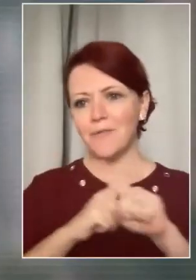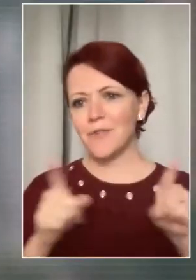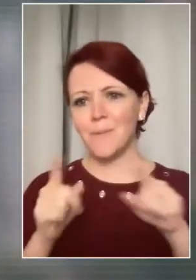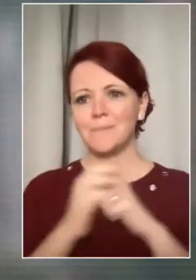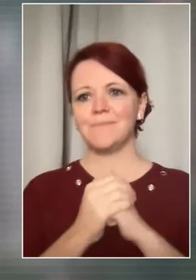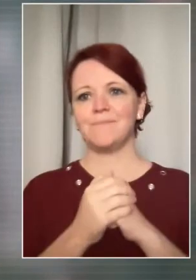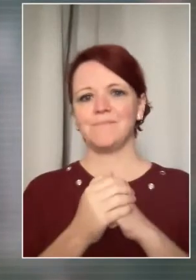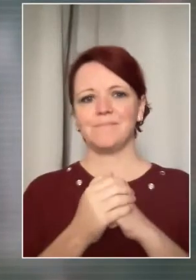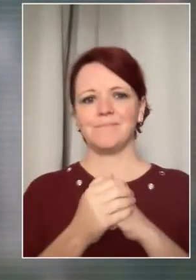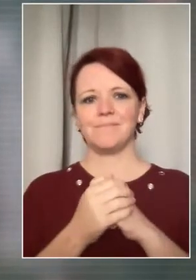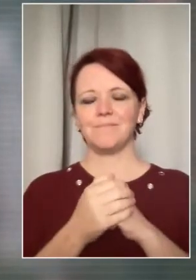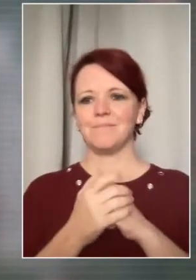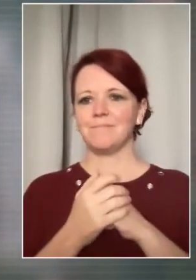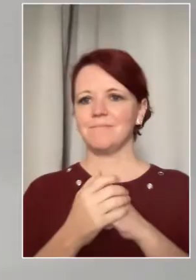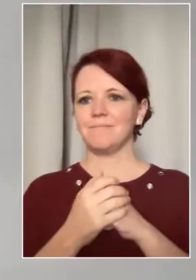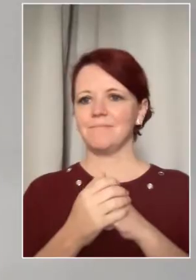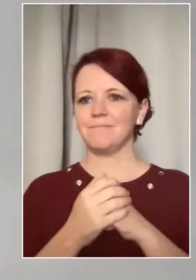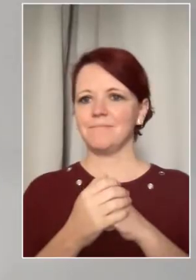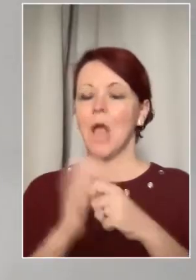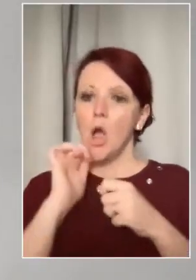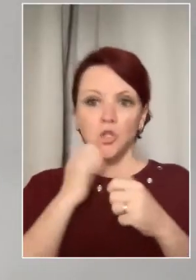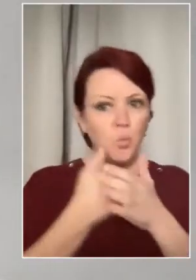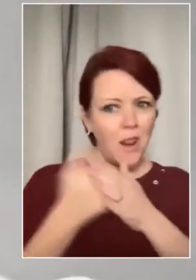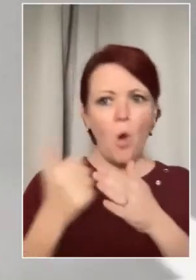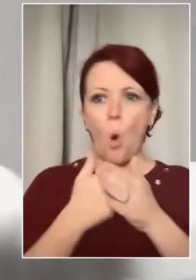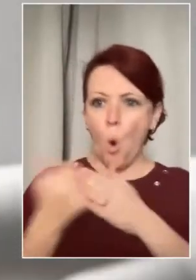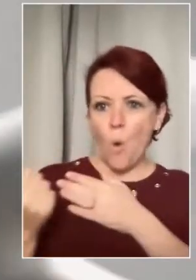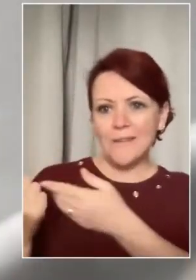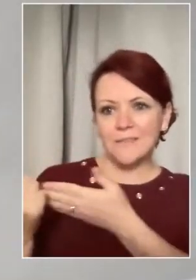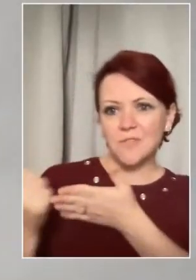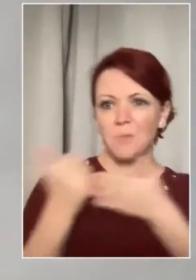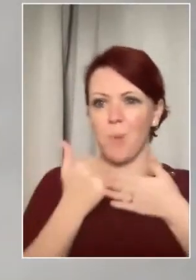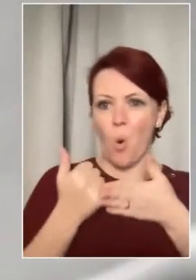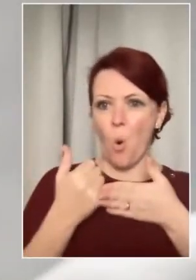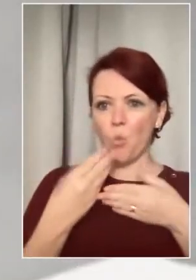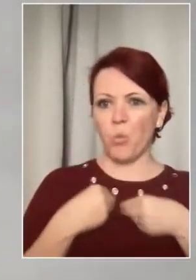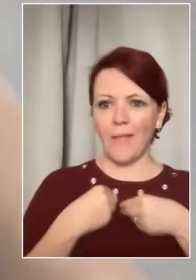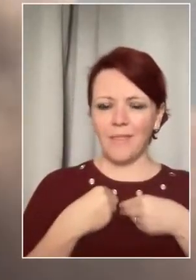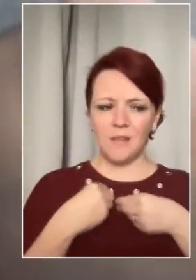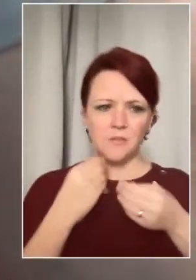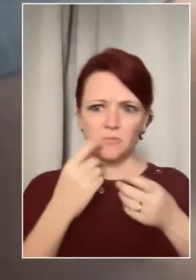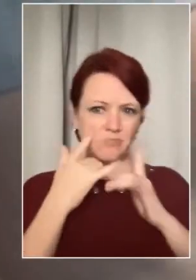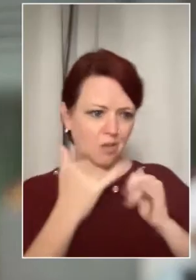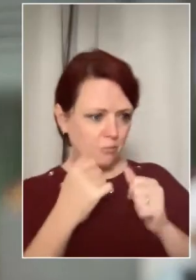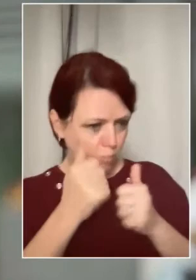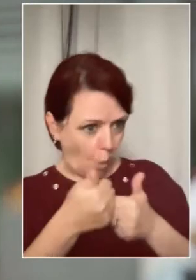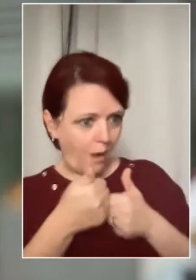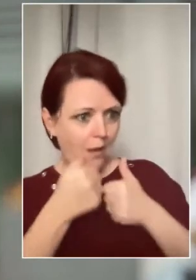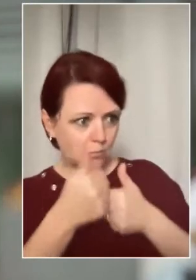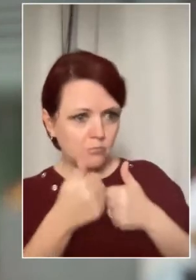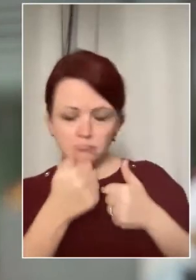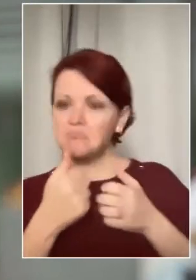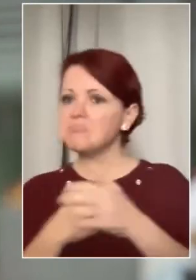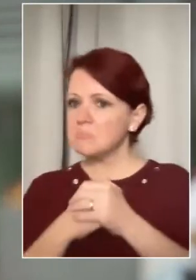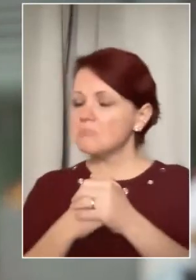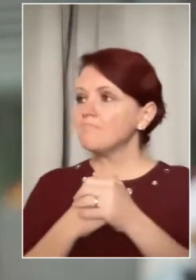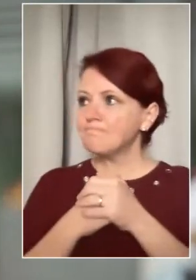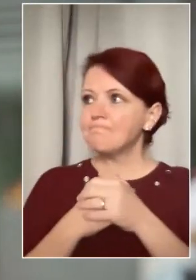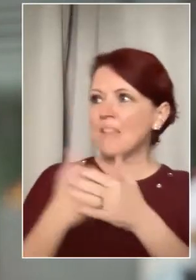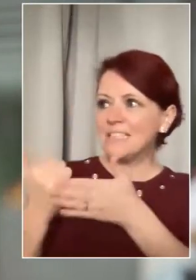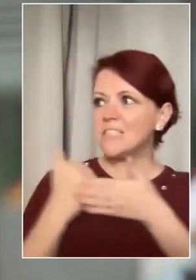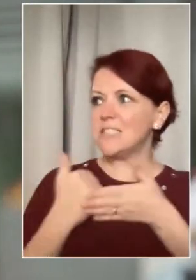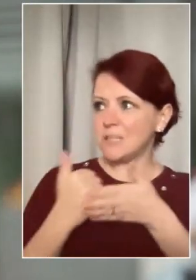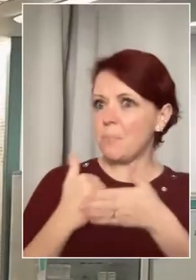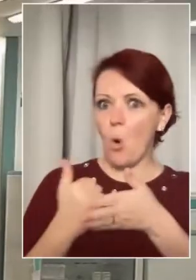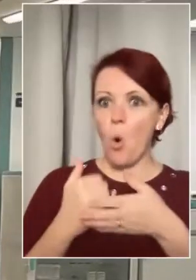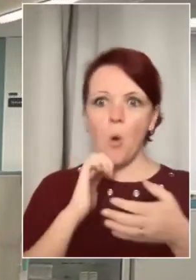You're gonna have someone with you at all times, seeing if you're okay, seeing if you're doing the right job, if you need any support. But